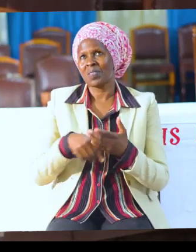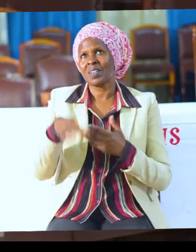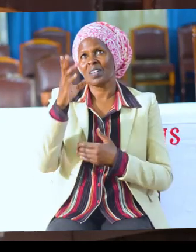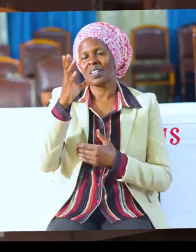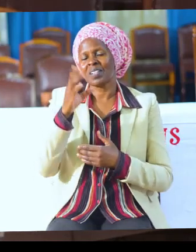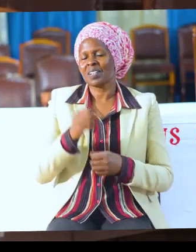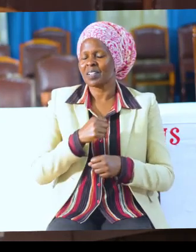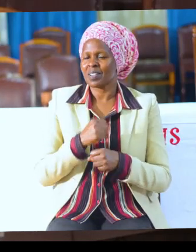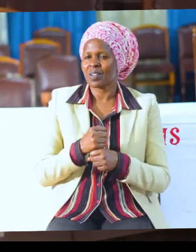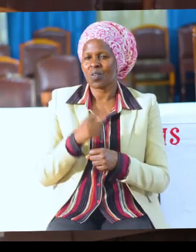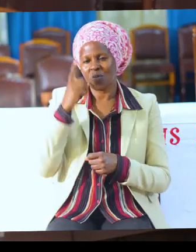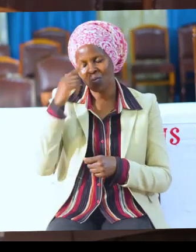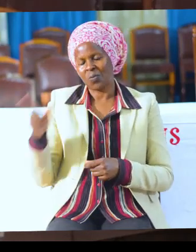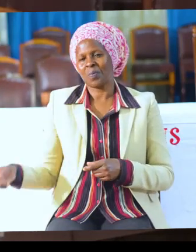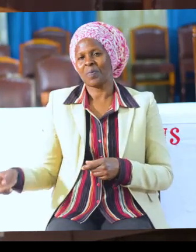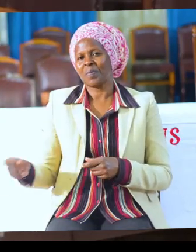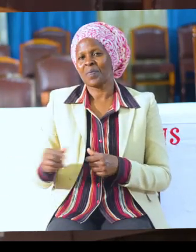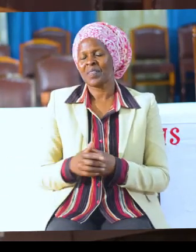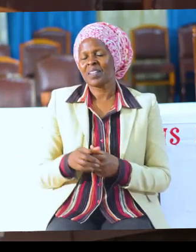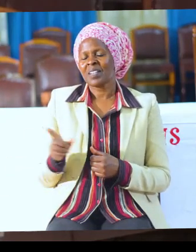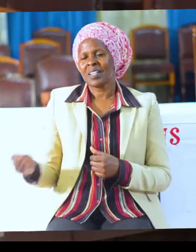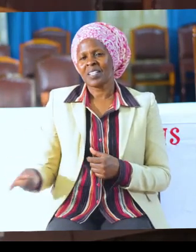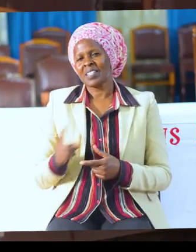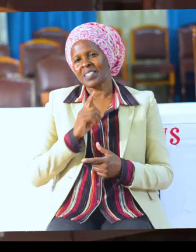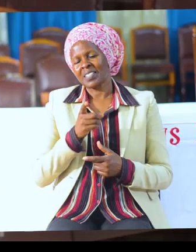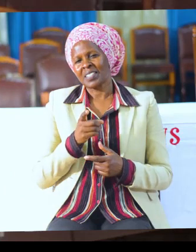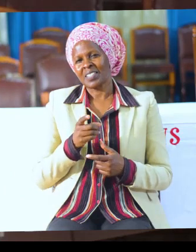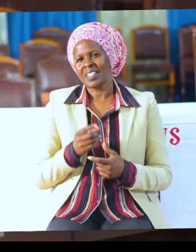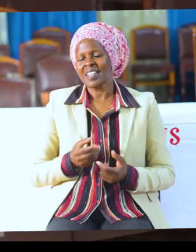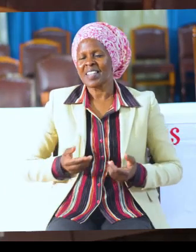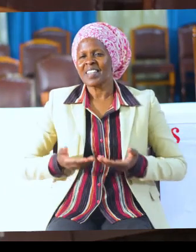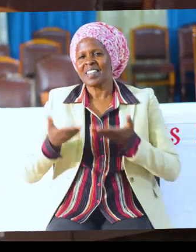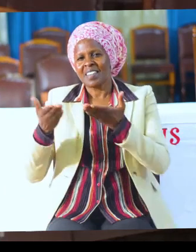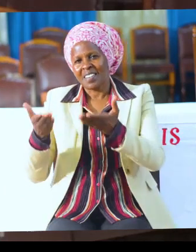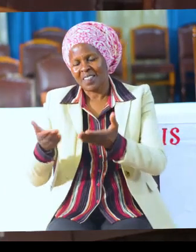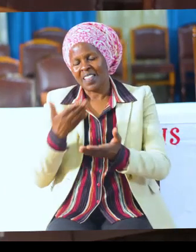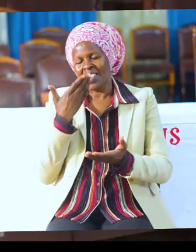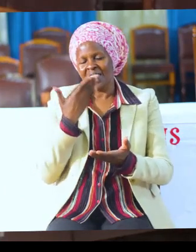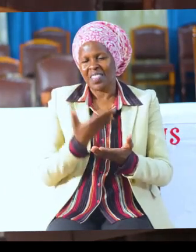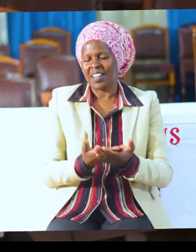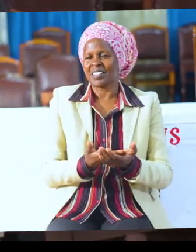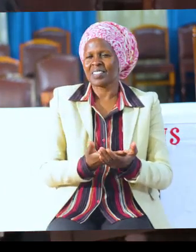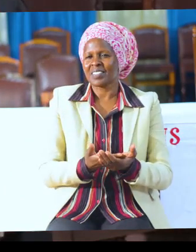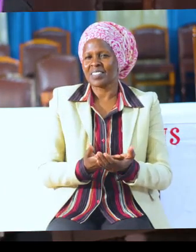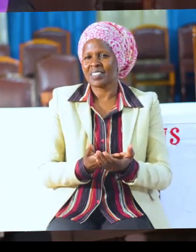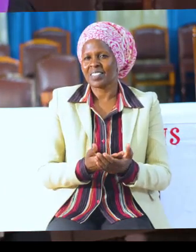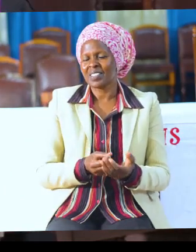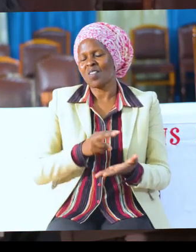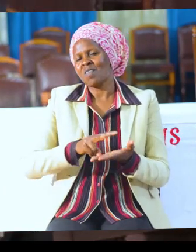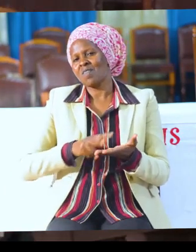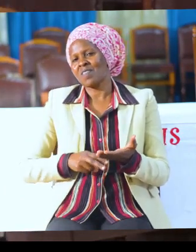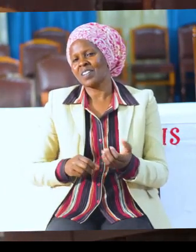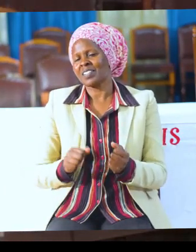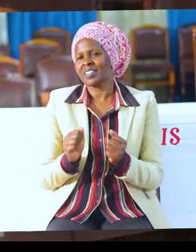I have fulfilled what I ought to have done. He said it is giving thanks, you know, to the Lord. Again, verse